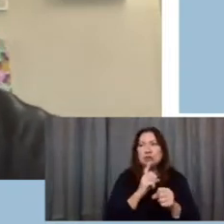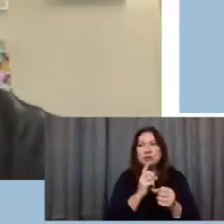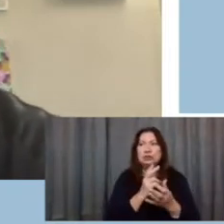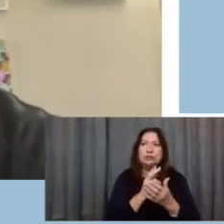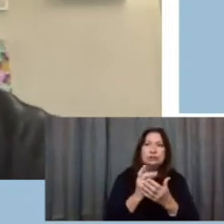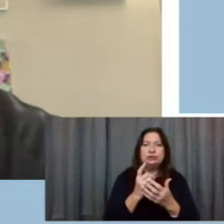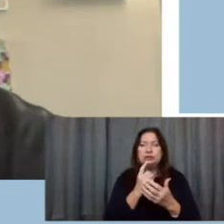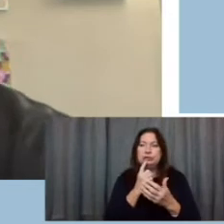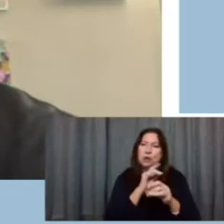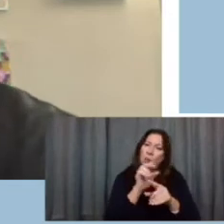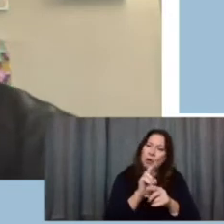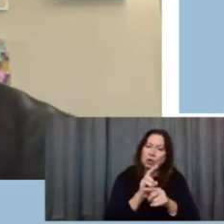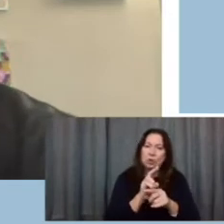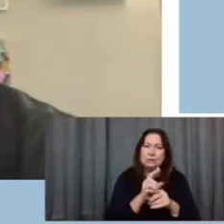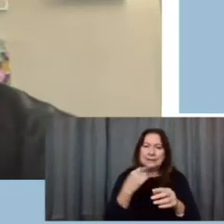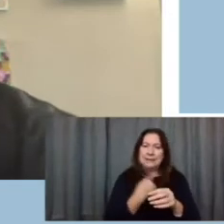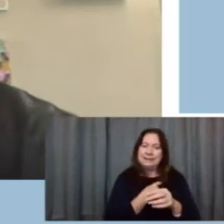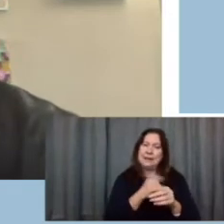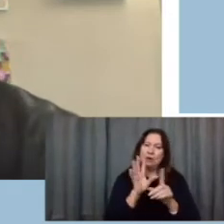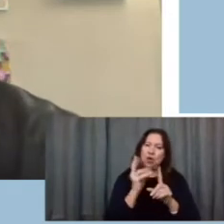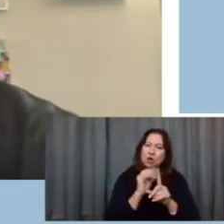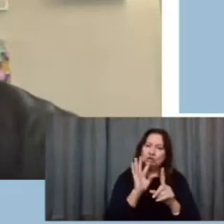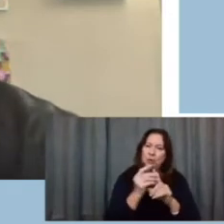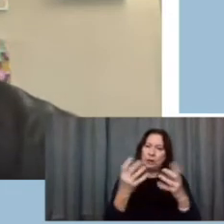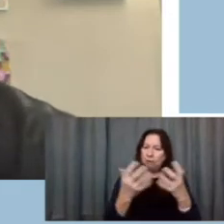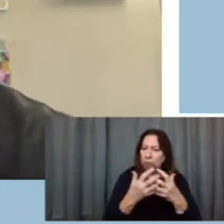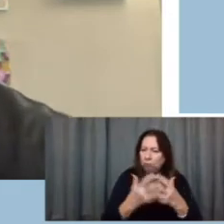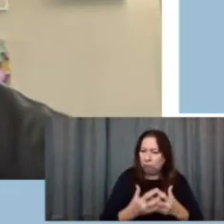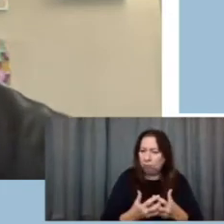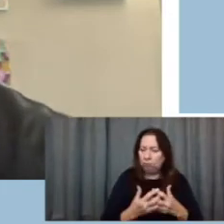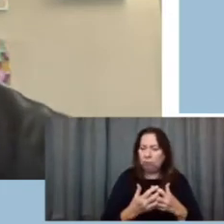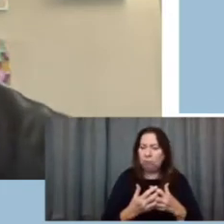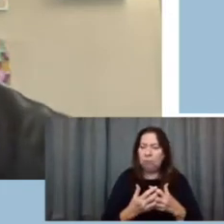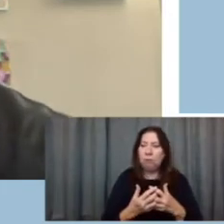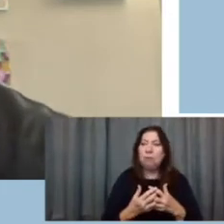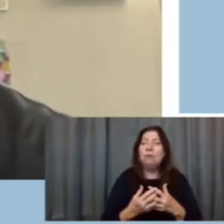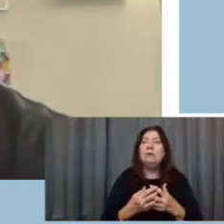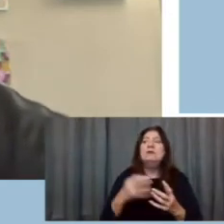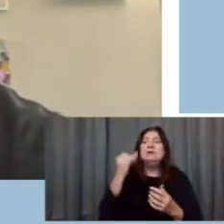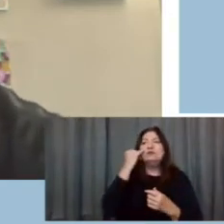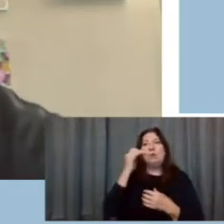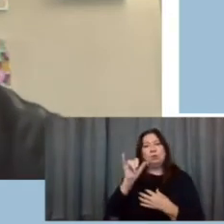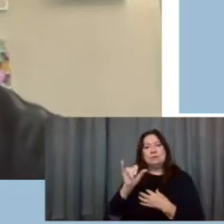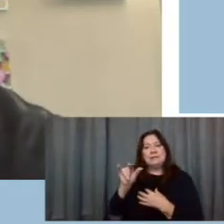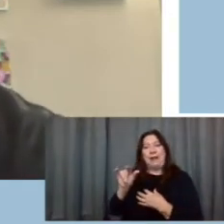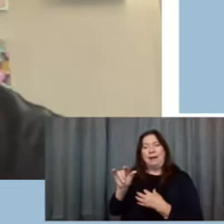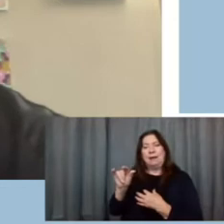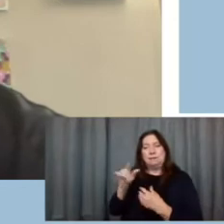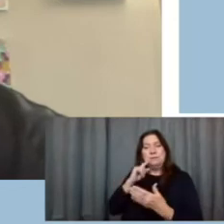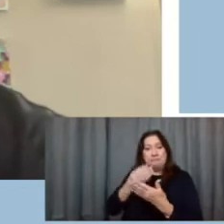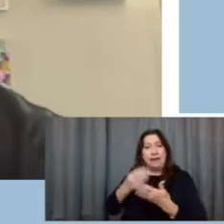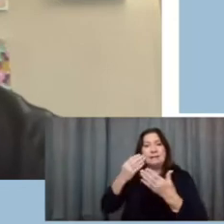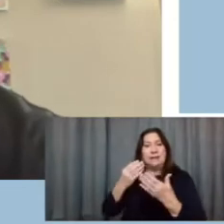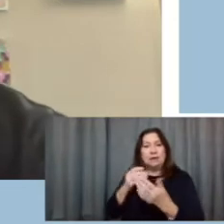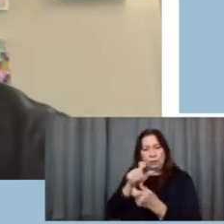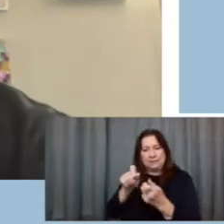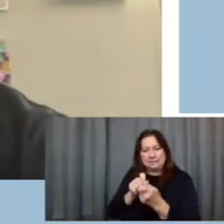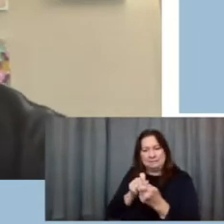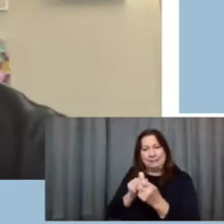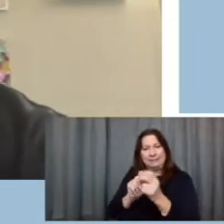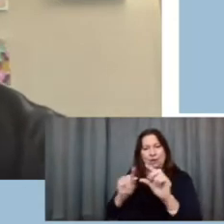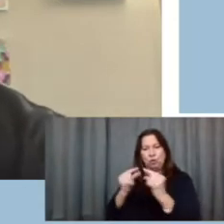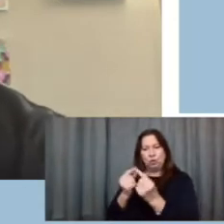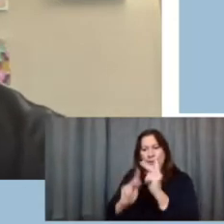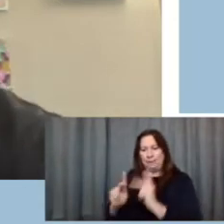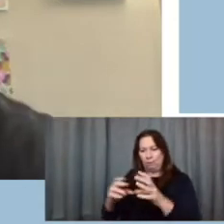using instruments that are culturally commensurate, if an instrument that has been validated with a certain population, and then we take